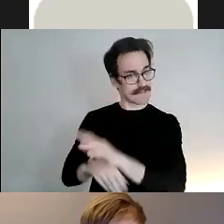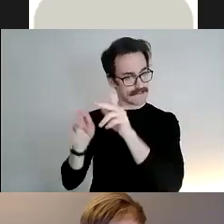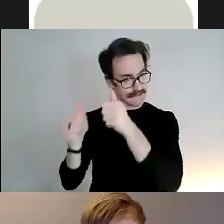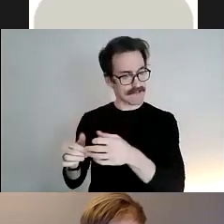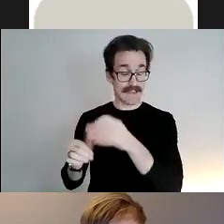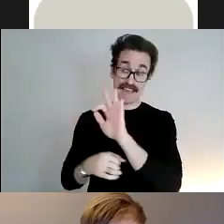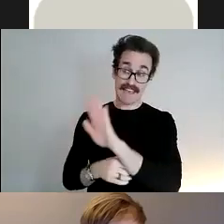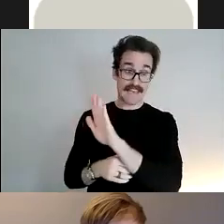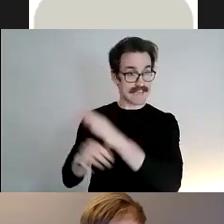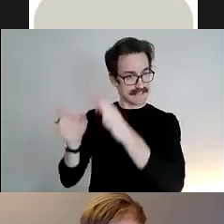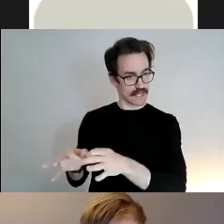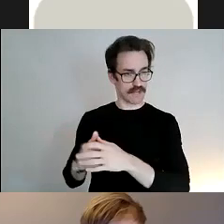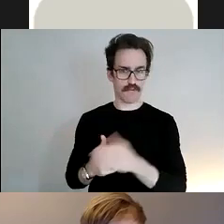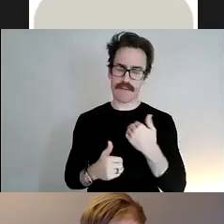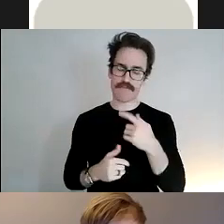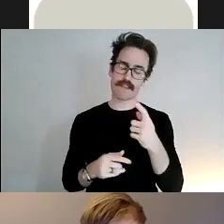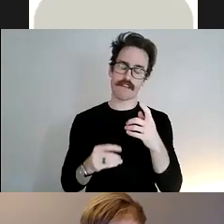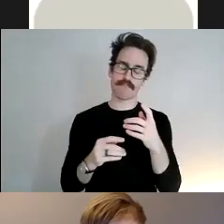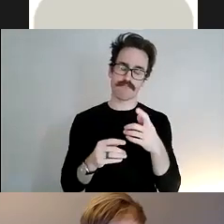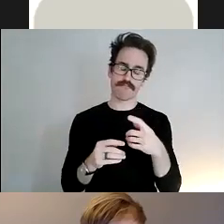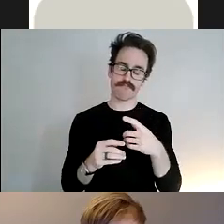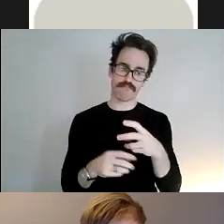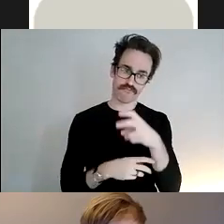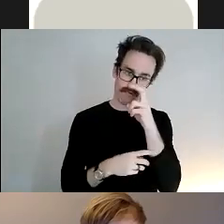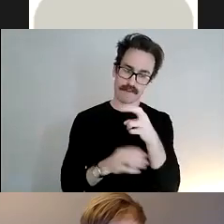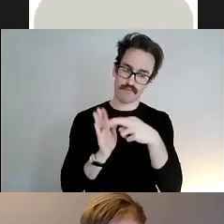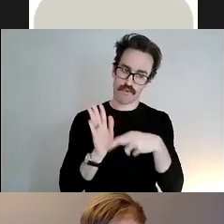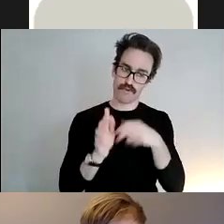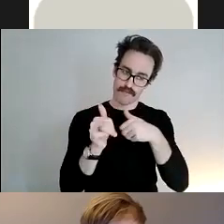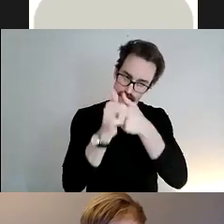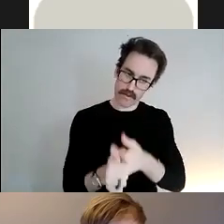strict guidelines around sharing of information.